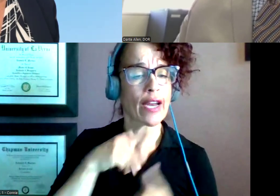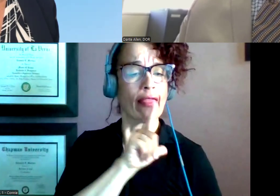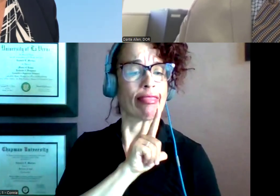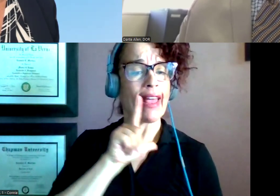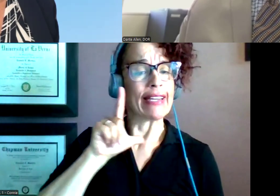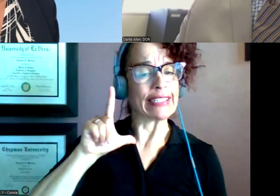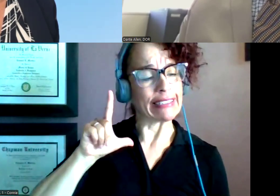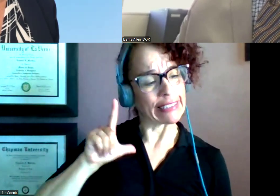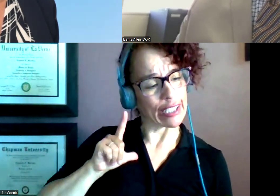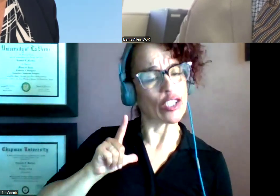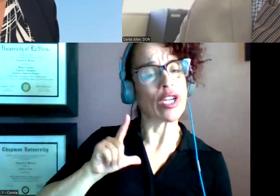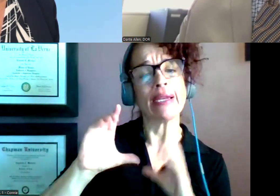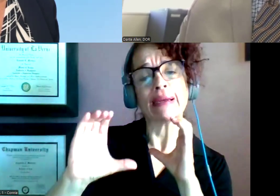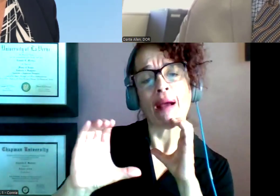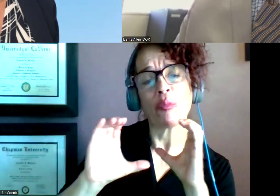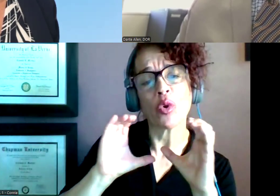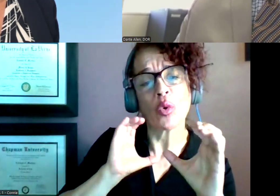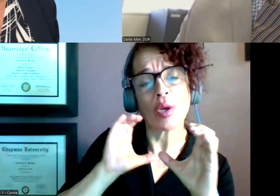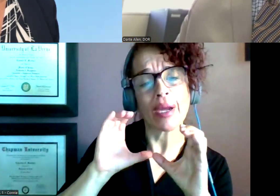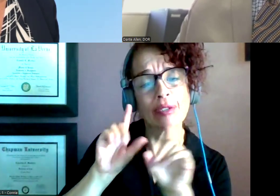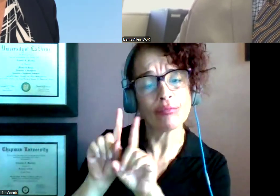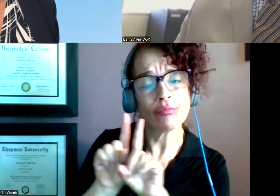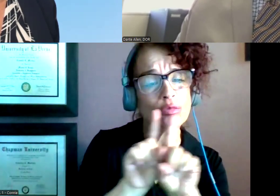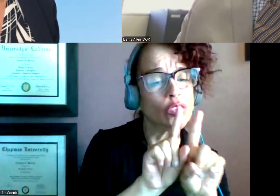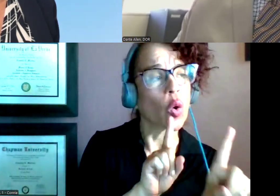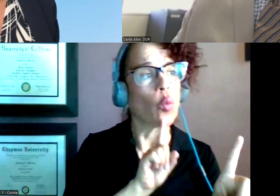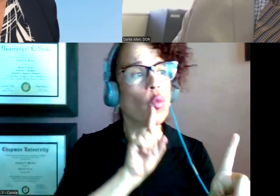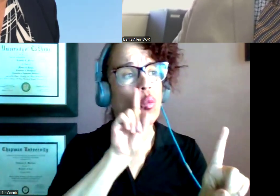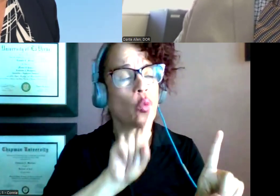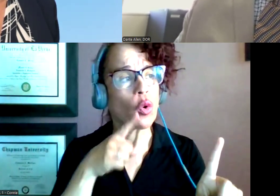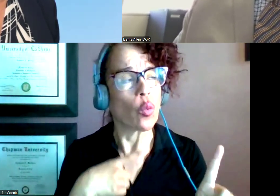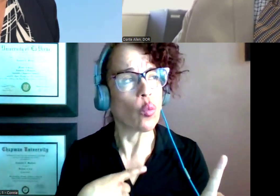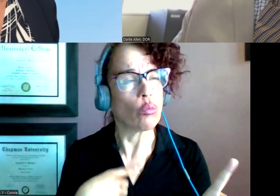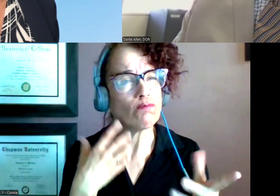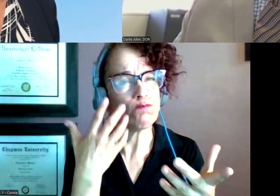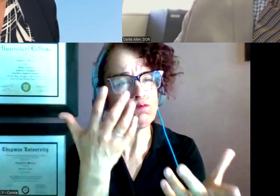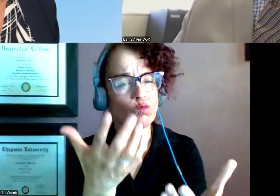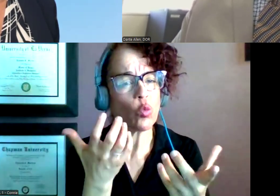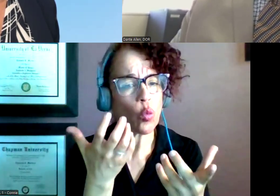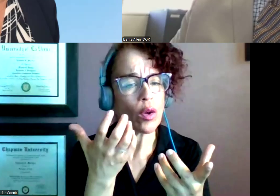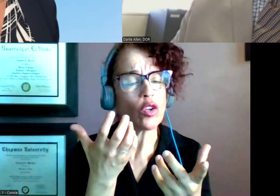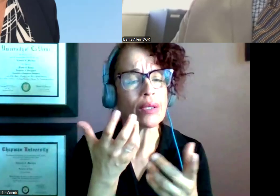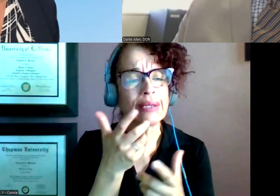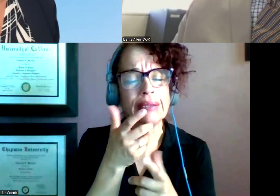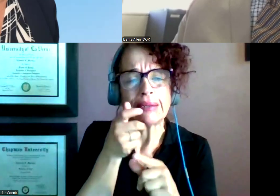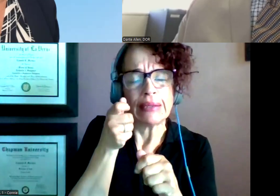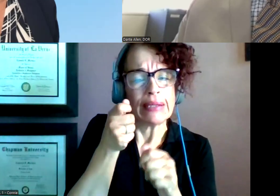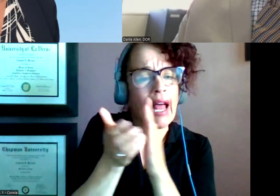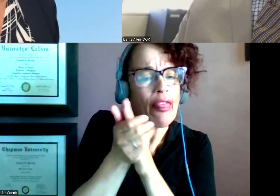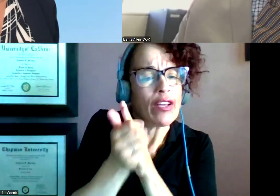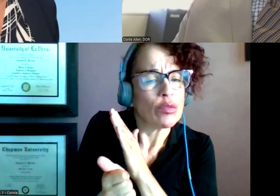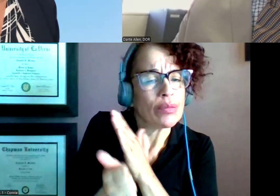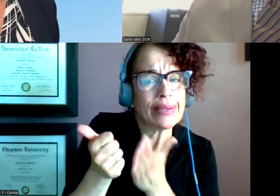legislation and communications. And really, I want to be instrumental